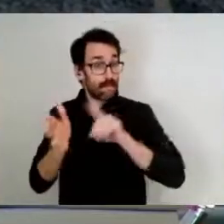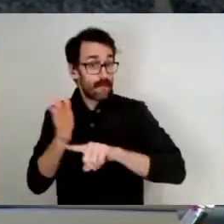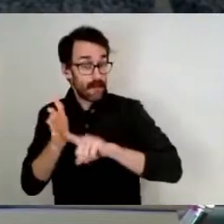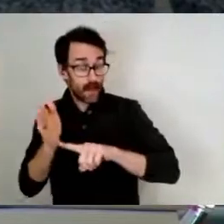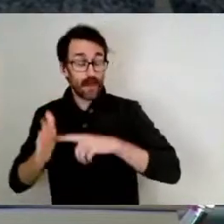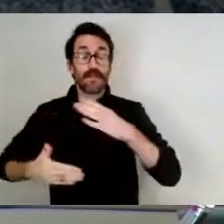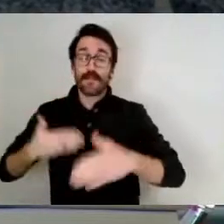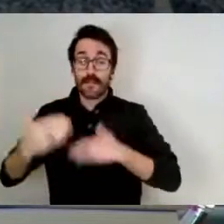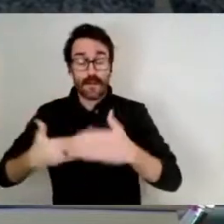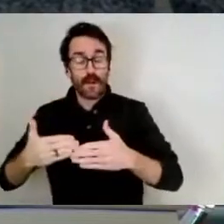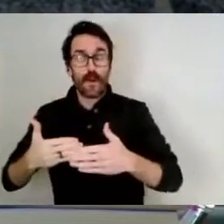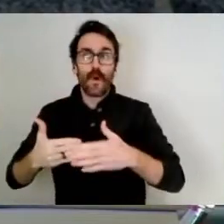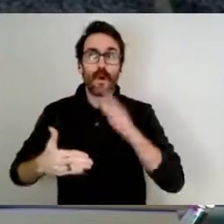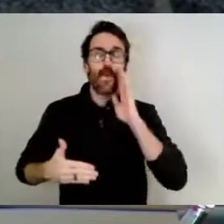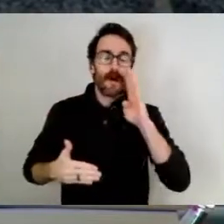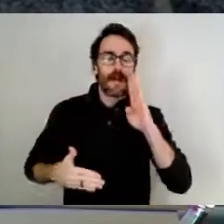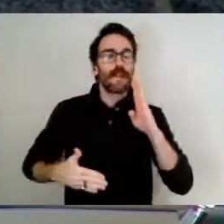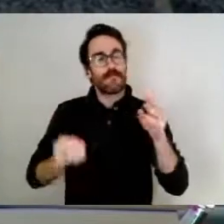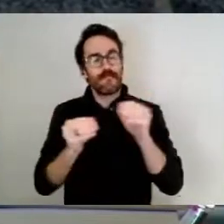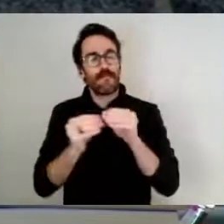bring a lot of people who have a lot of,